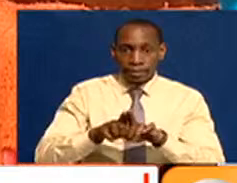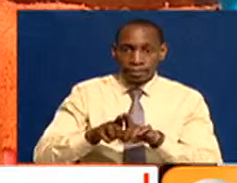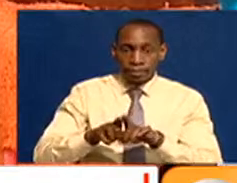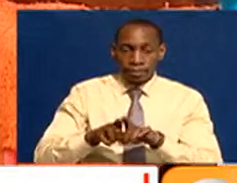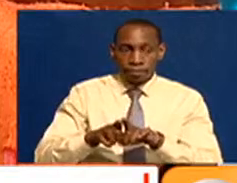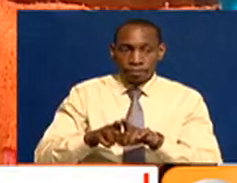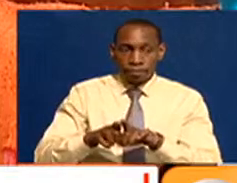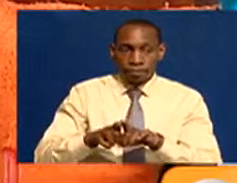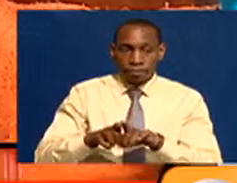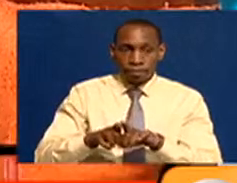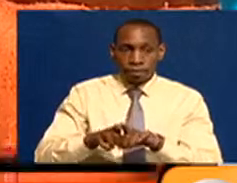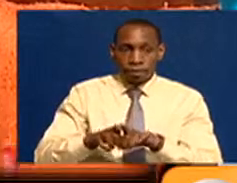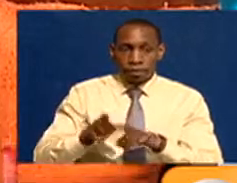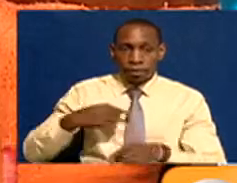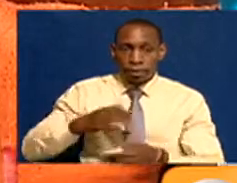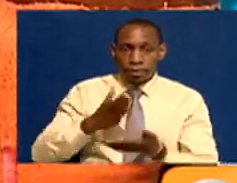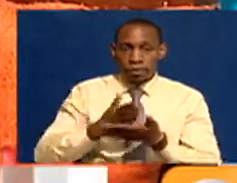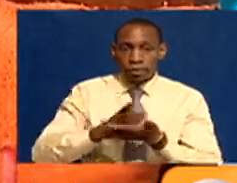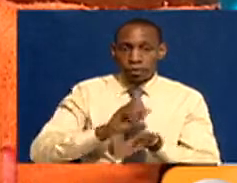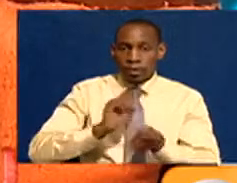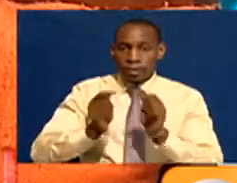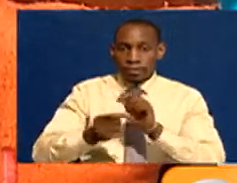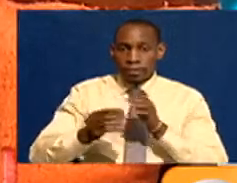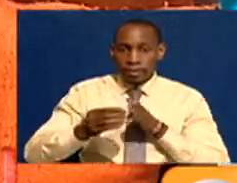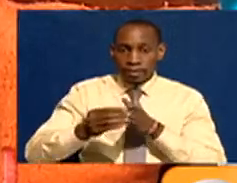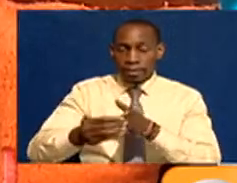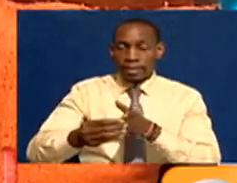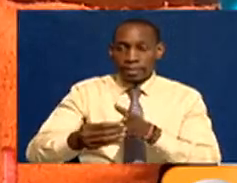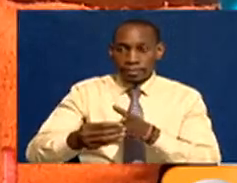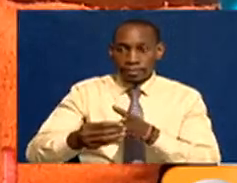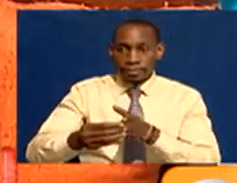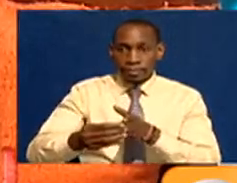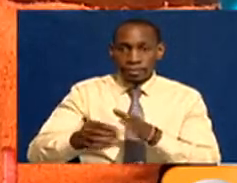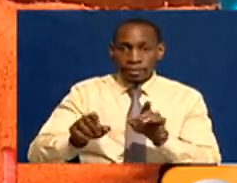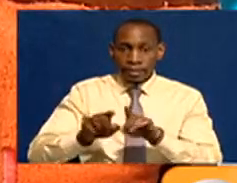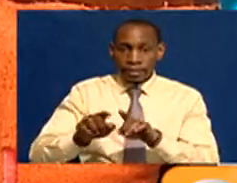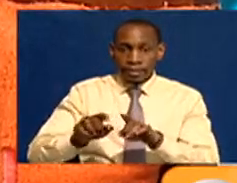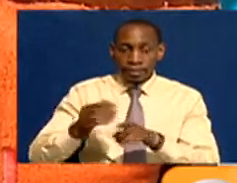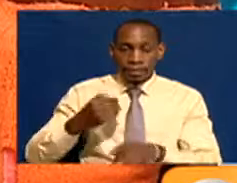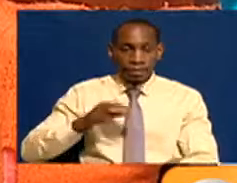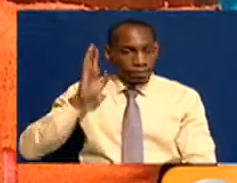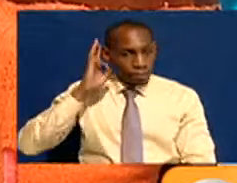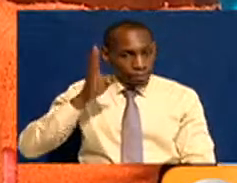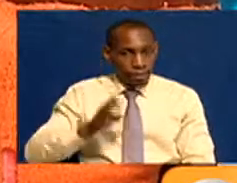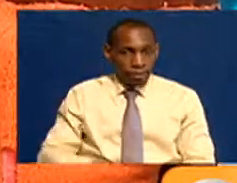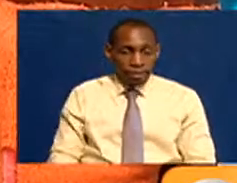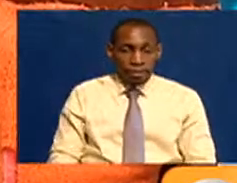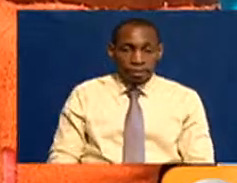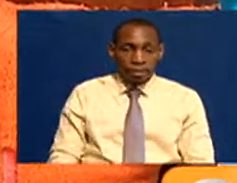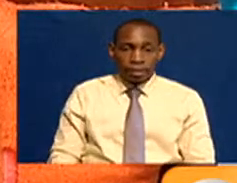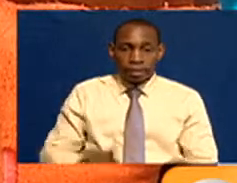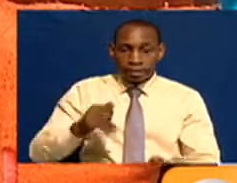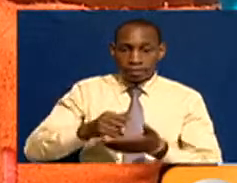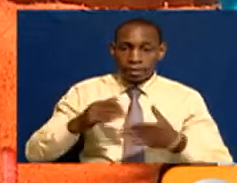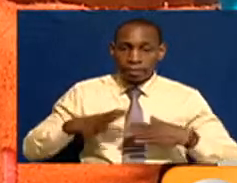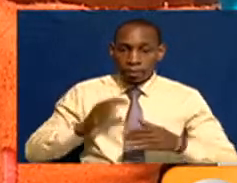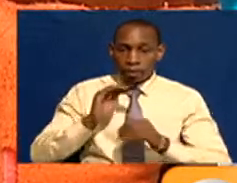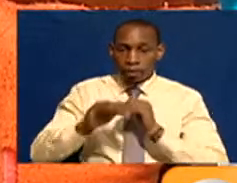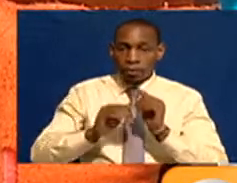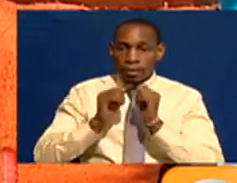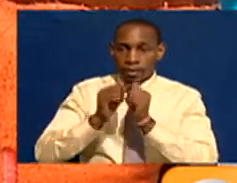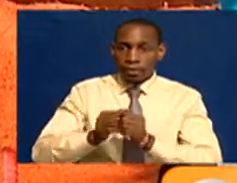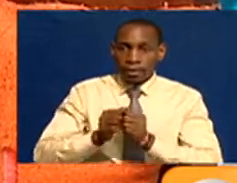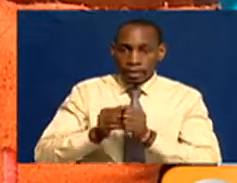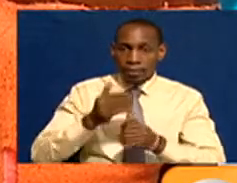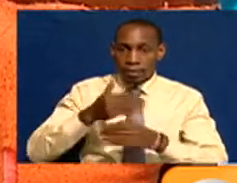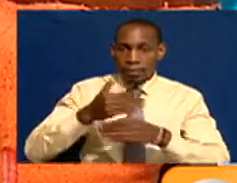that really true transformative leadership, that I shall be part of the people and all of us together who will